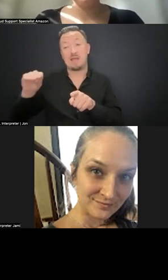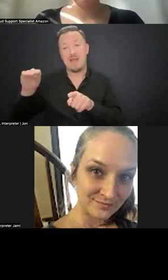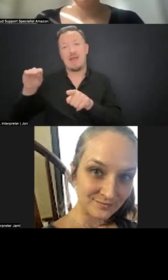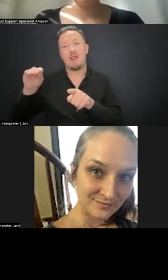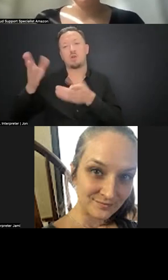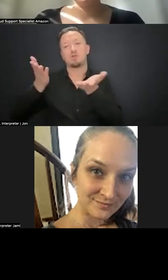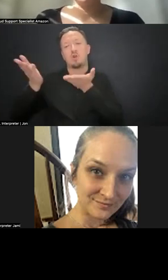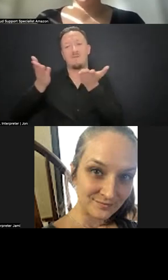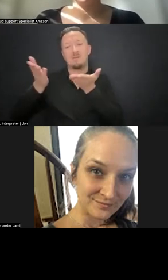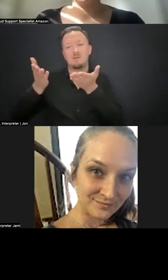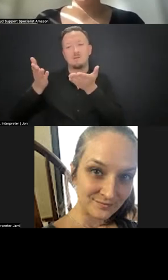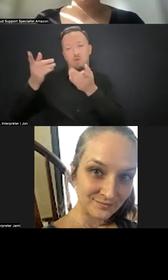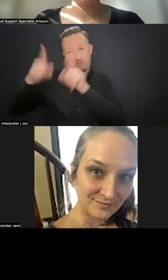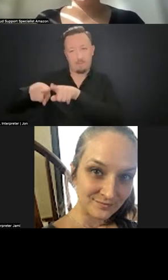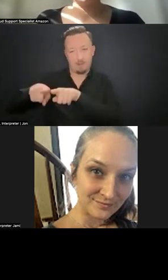So,